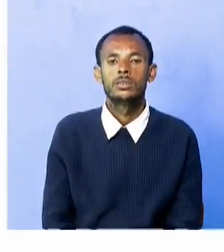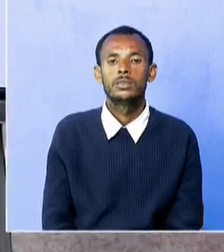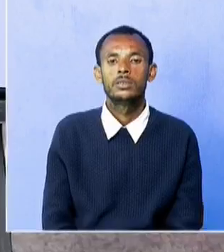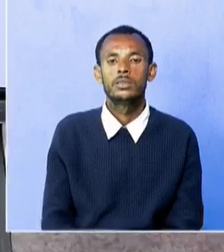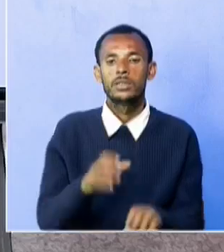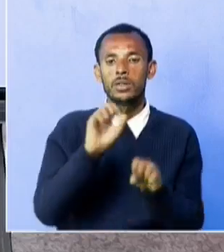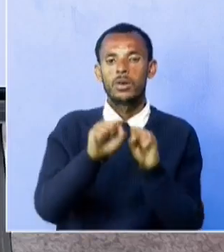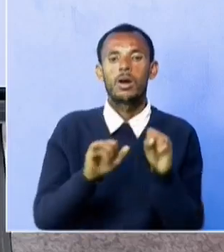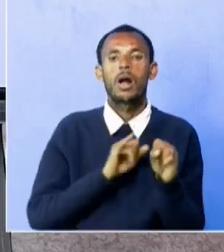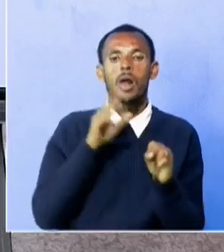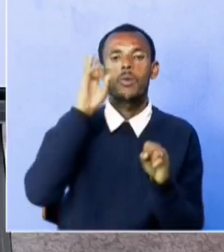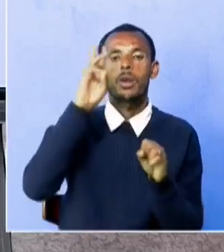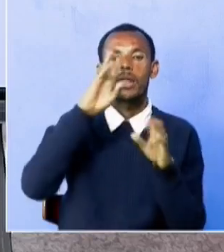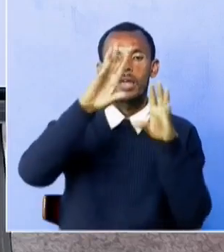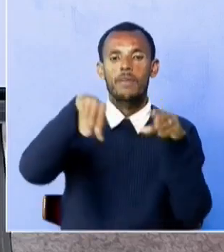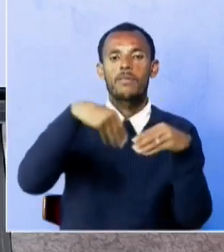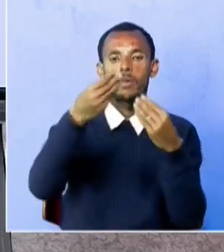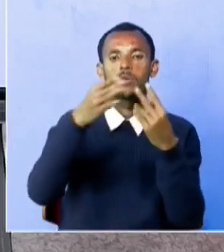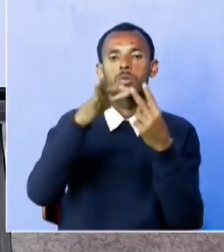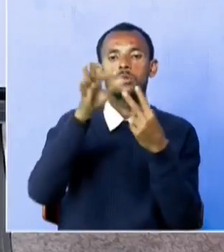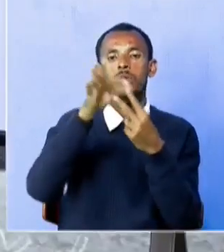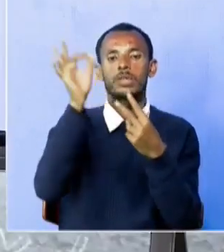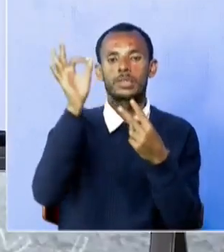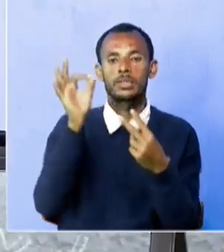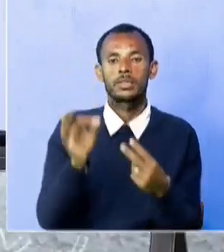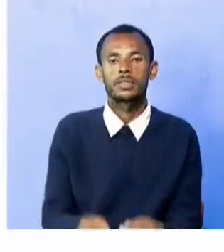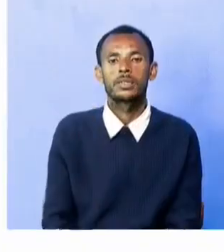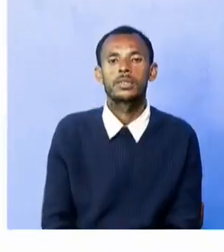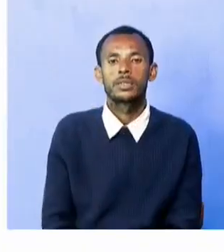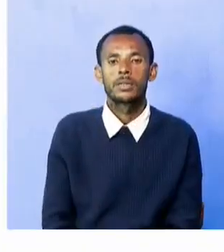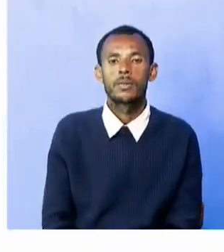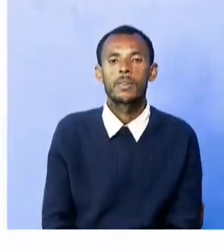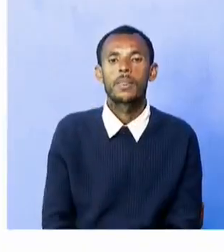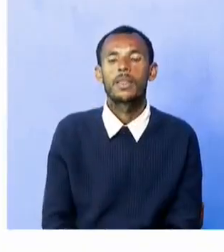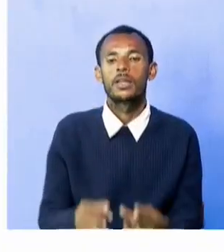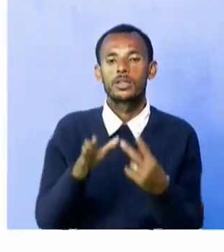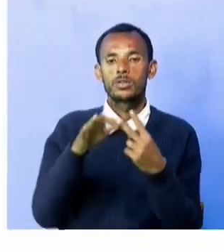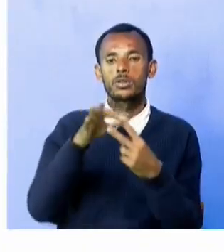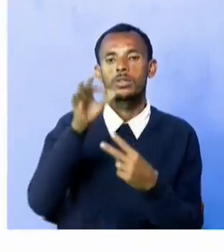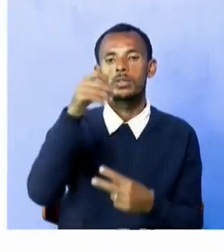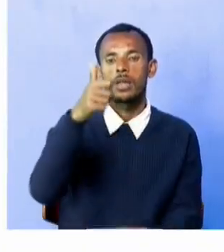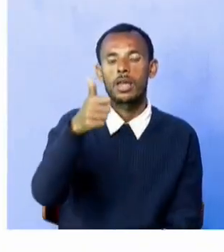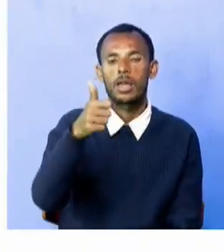So I will give you choices. Okay, in choice A,